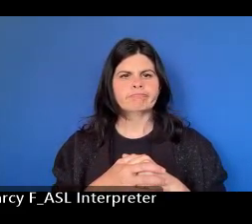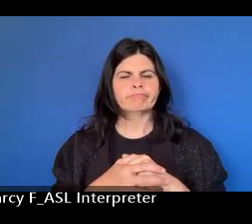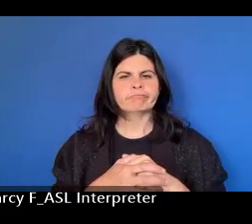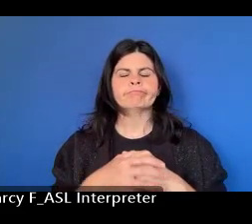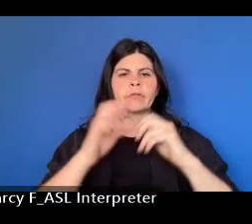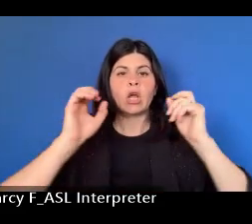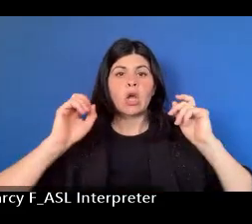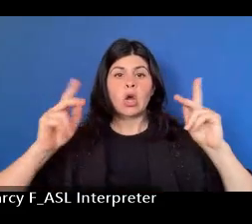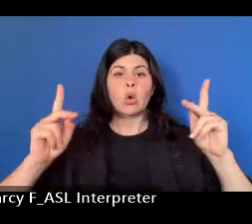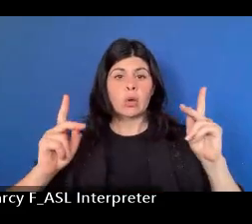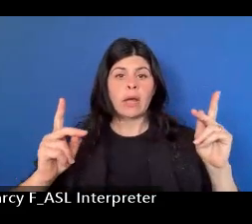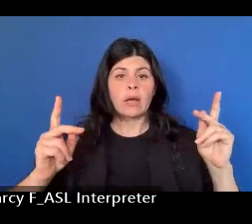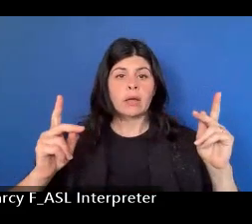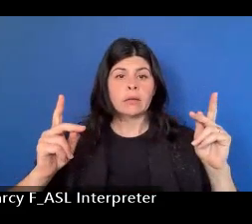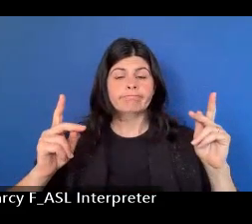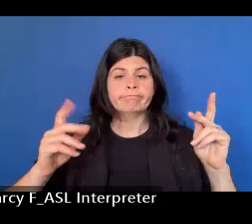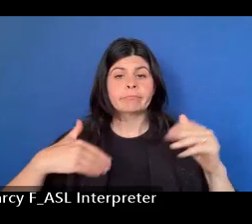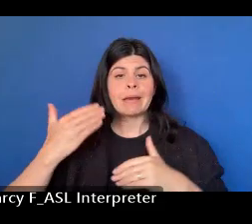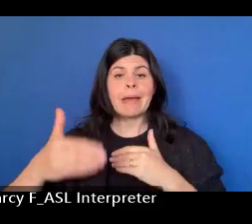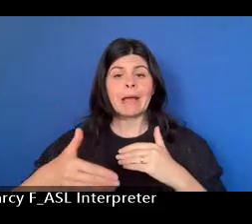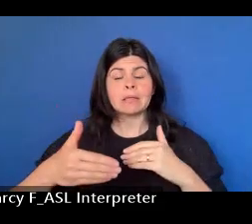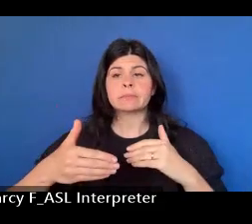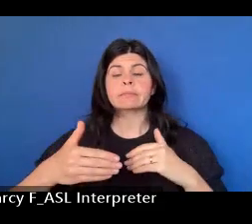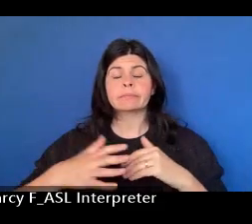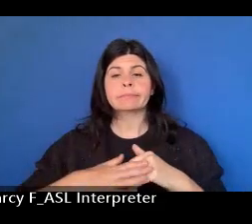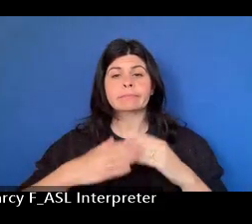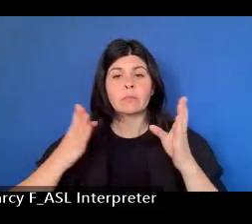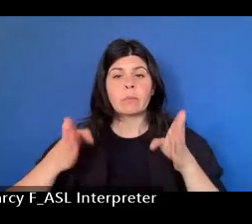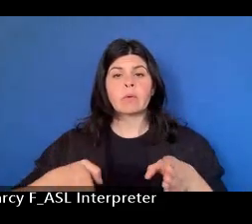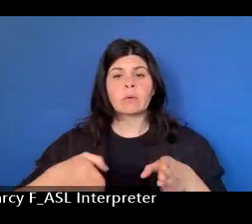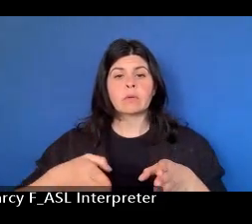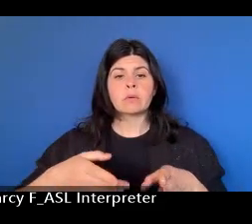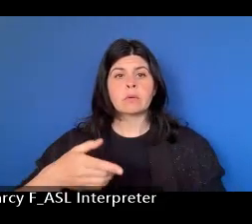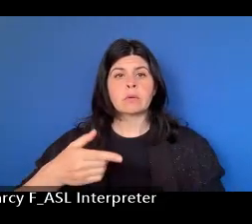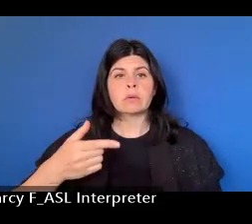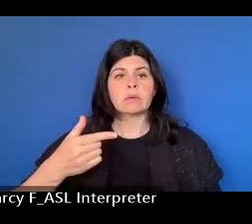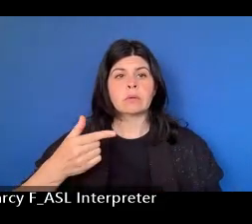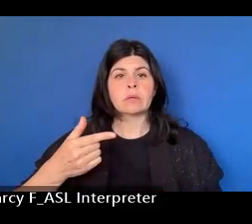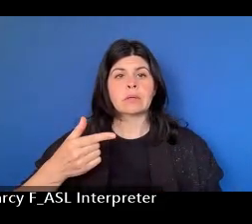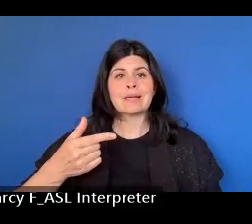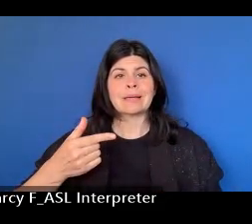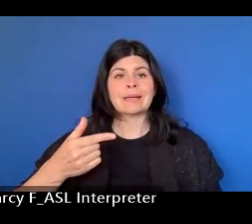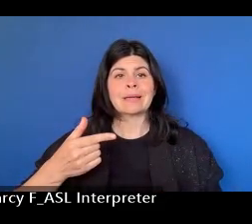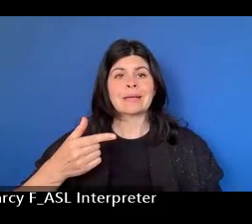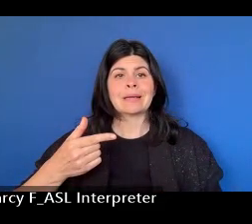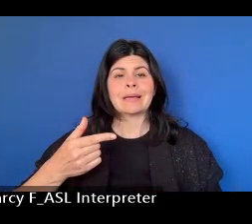Okay, so I'm going to go to the next person. Next person is Guillermo Bentacourt.